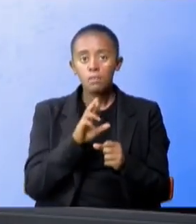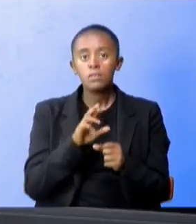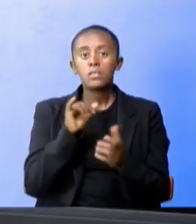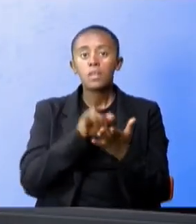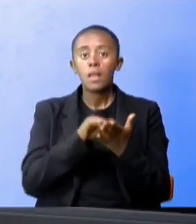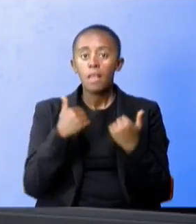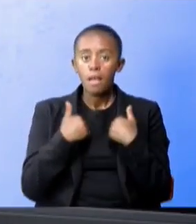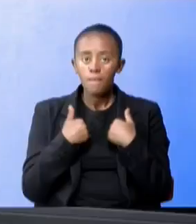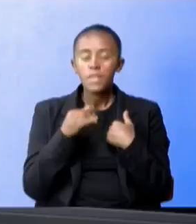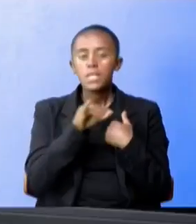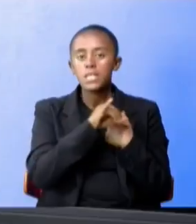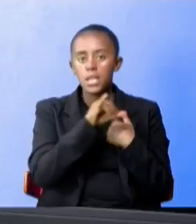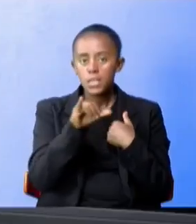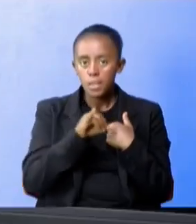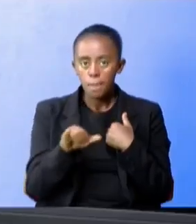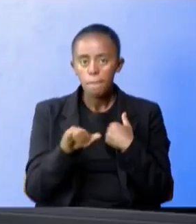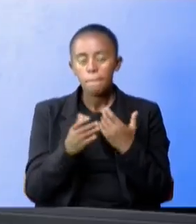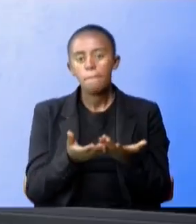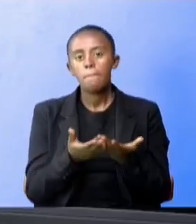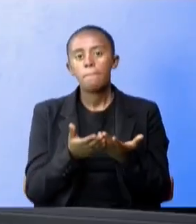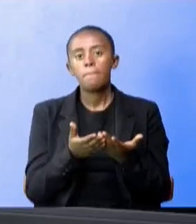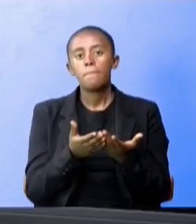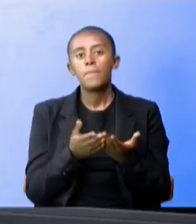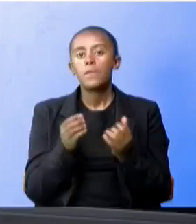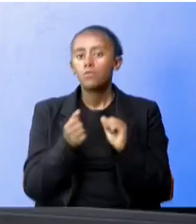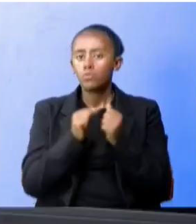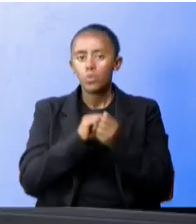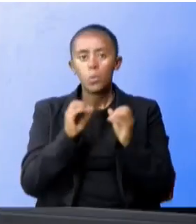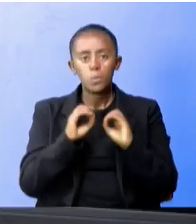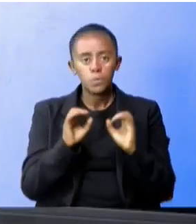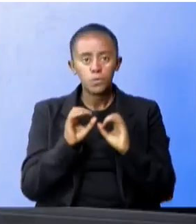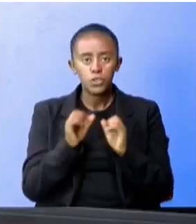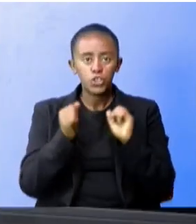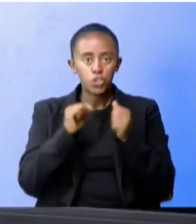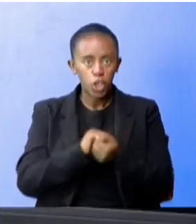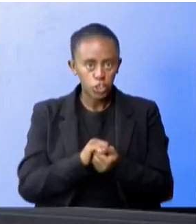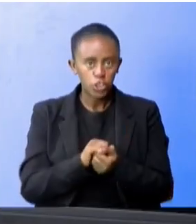have the same identical meaning without change. The